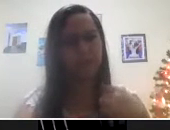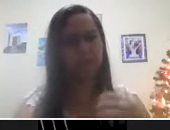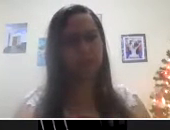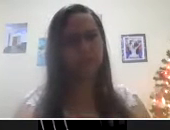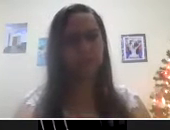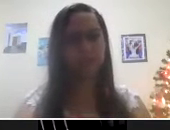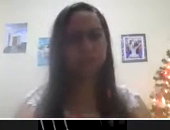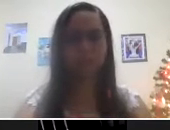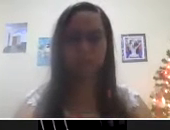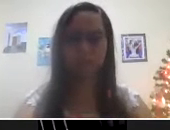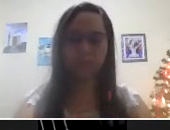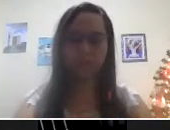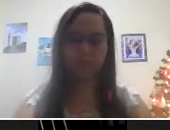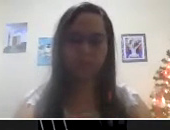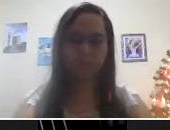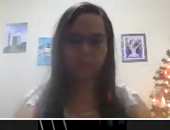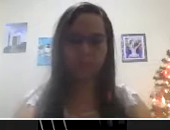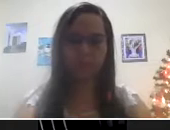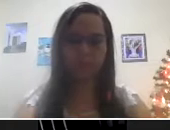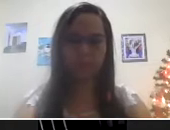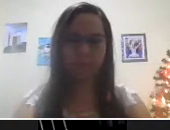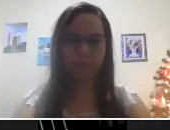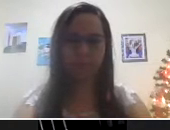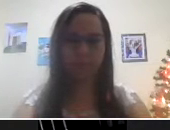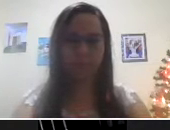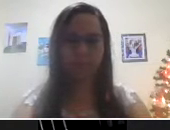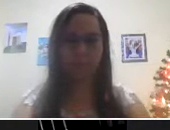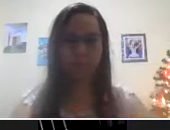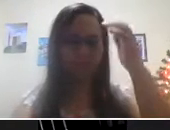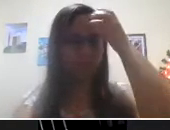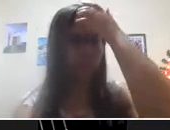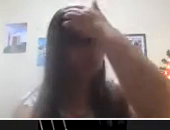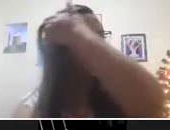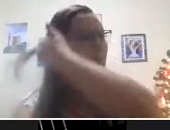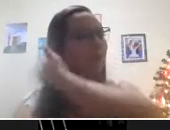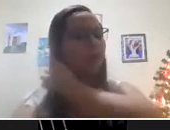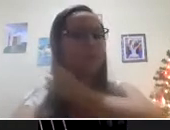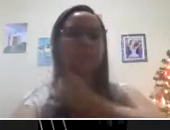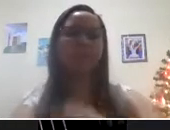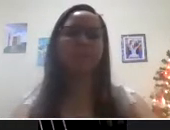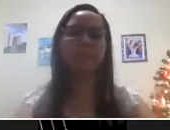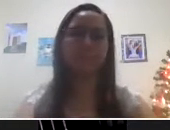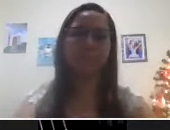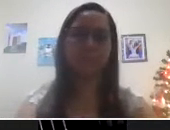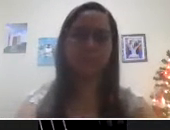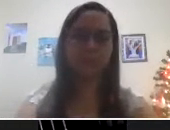could be another option. What color hair does Sharon?